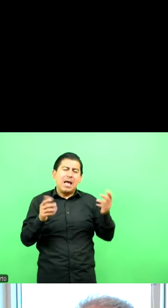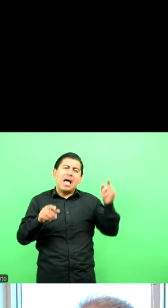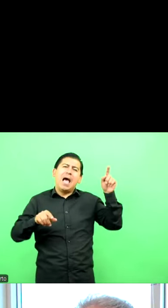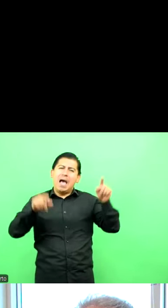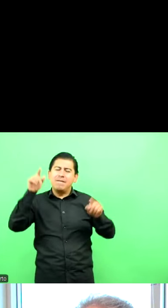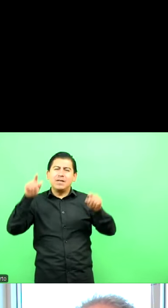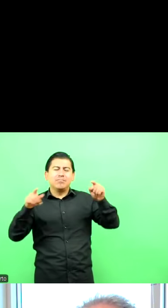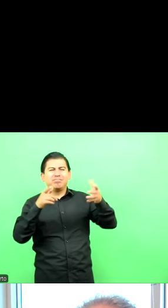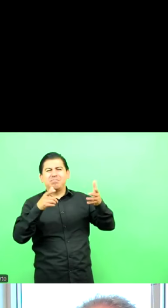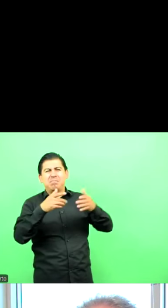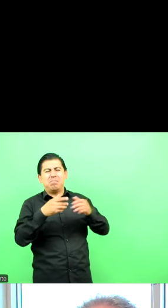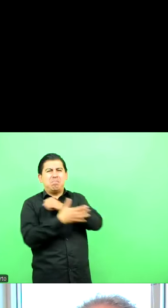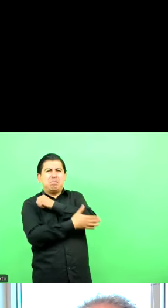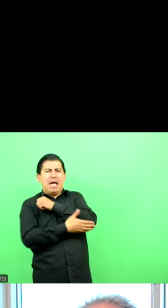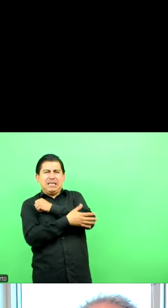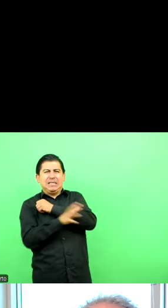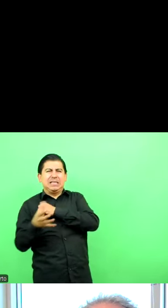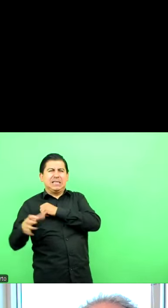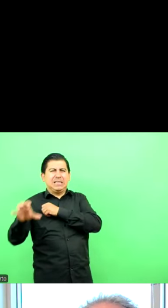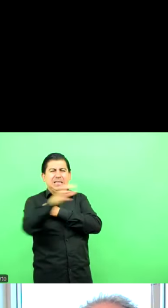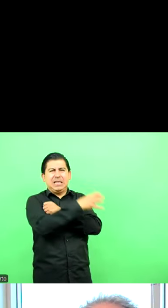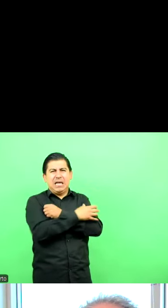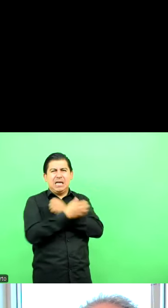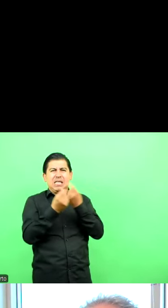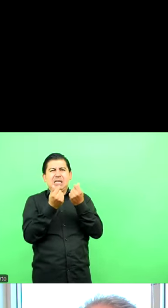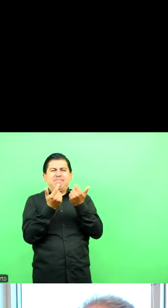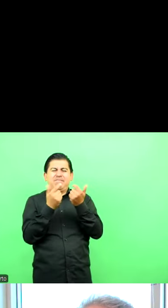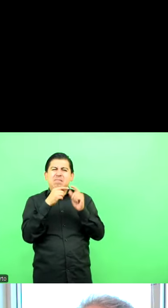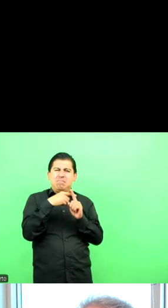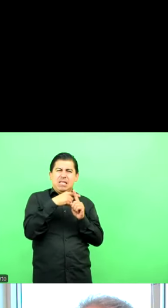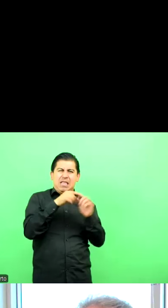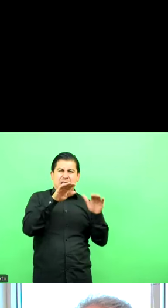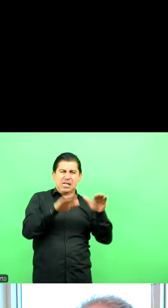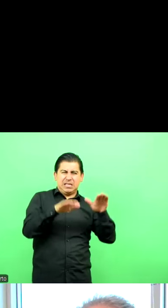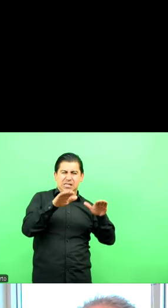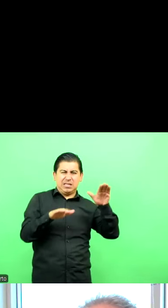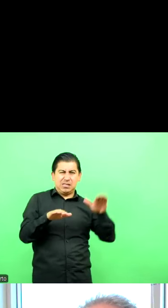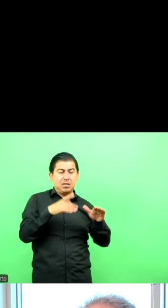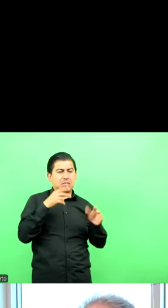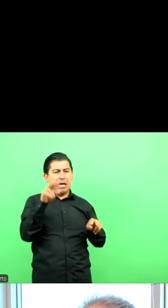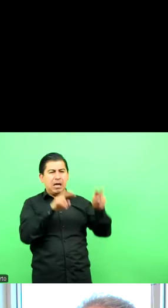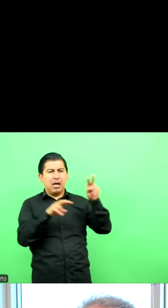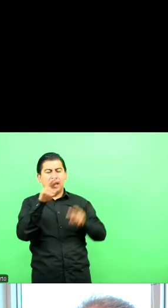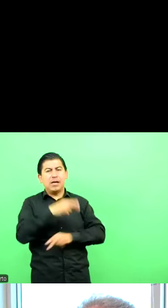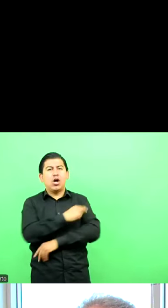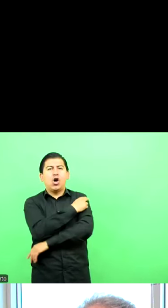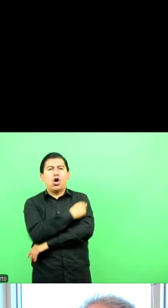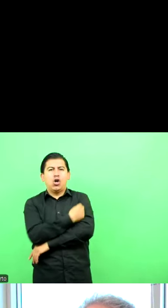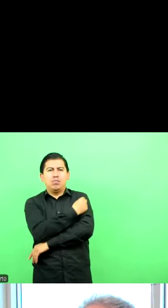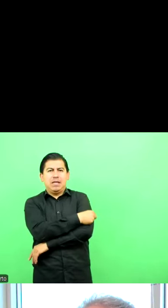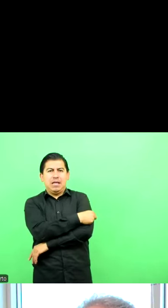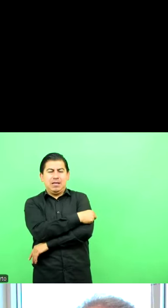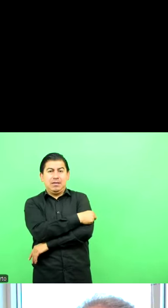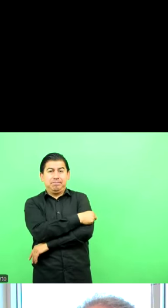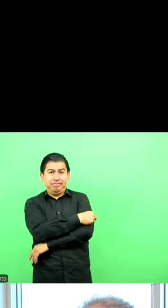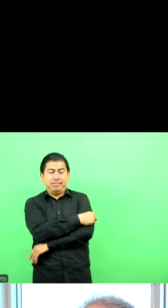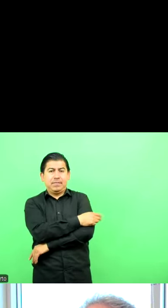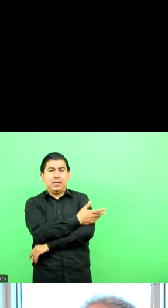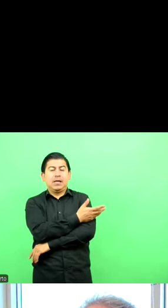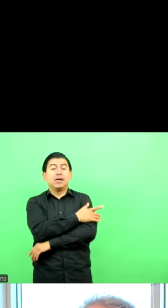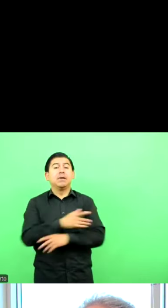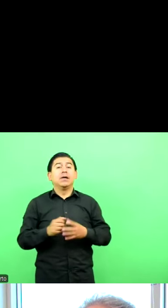health system in routine time and link it to the disaster risk management cycle and disaster resilience. And